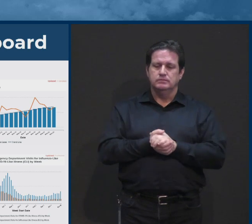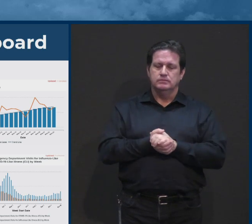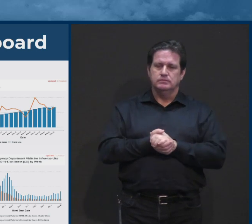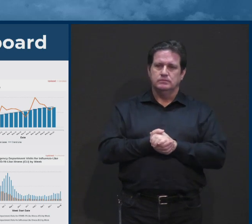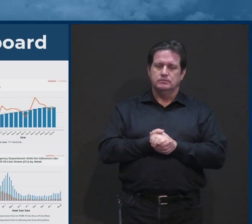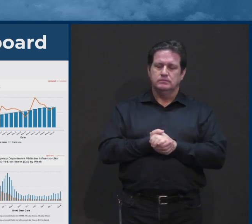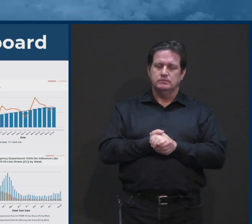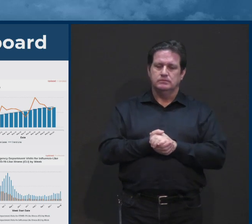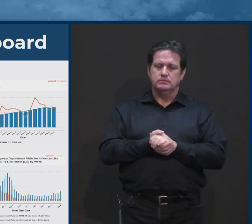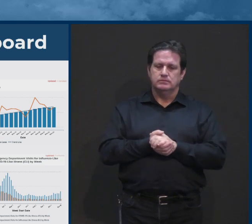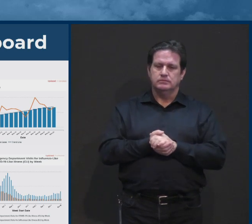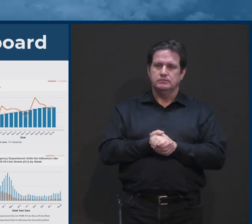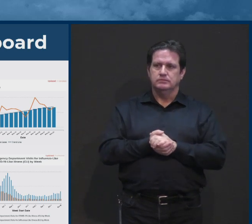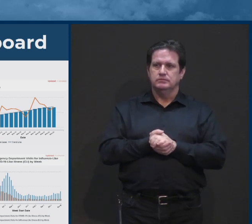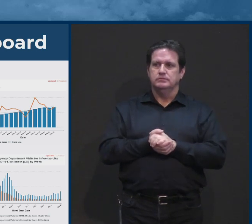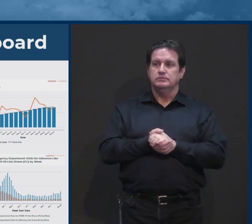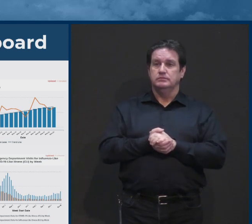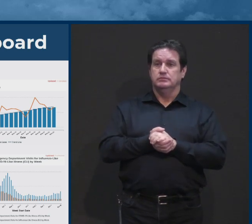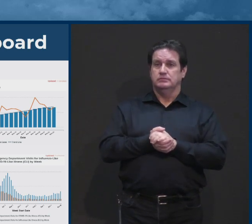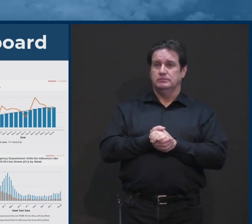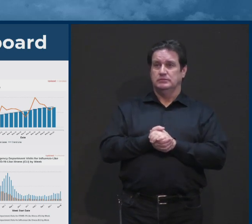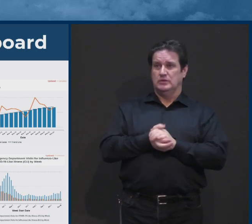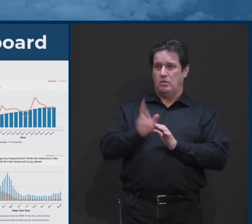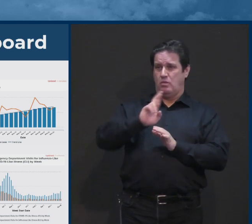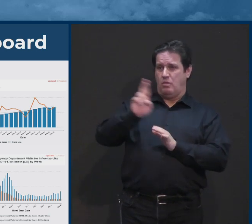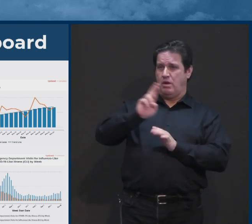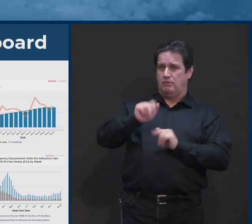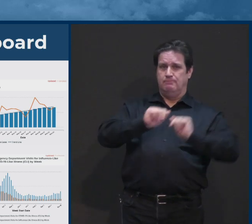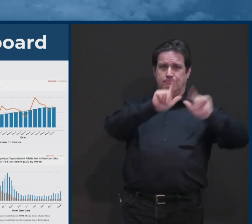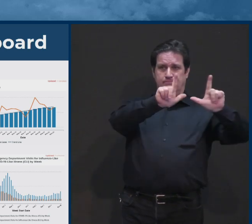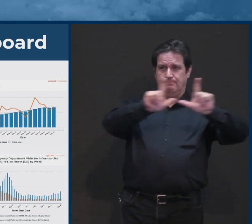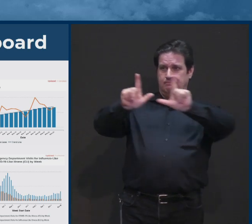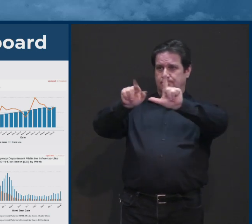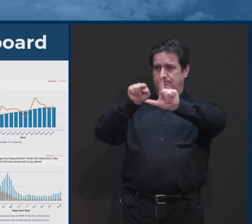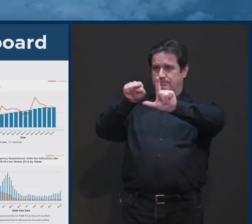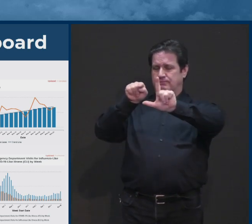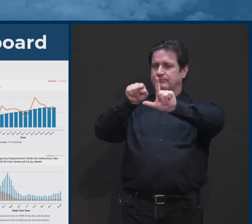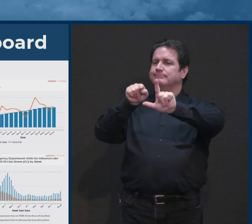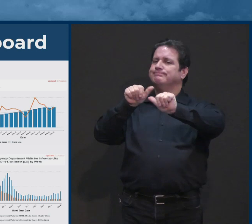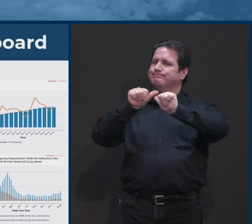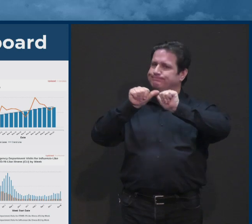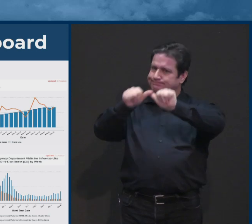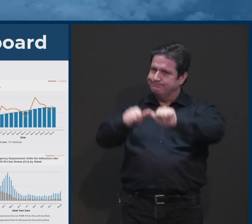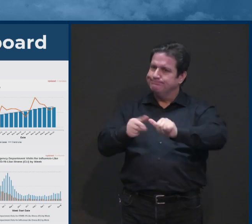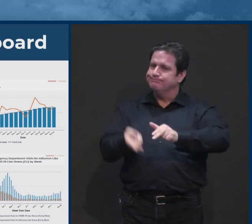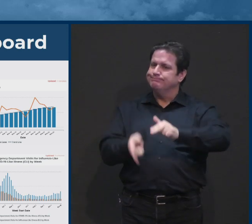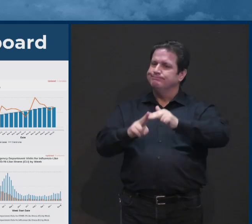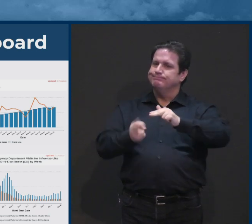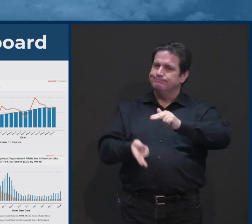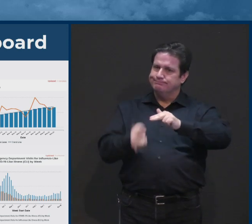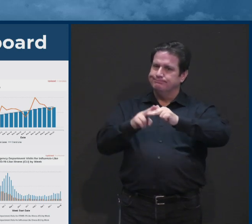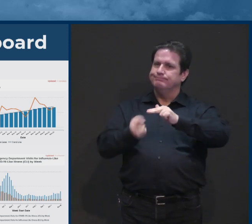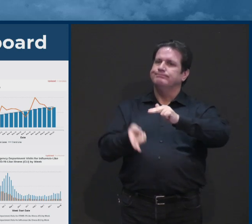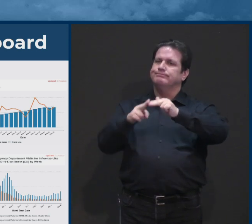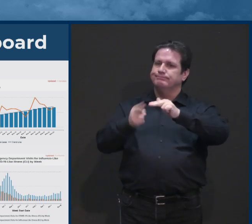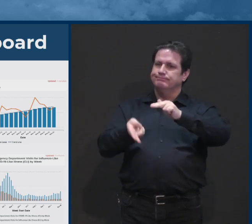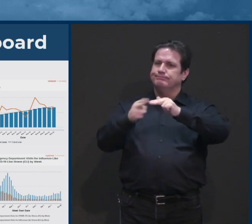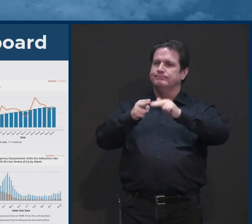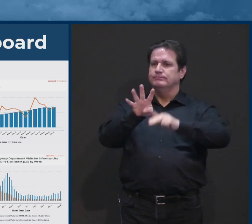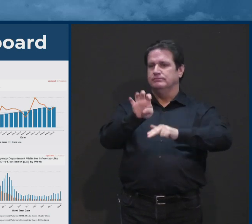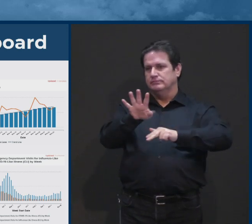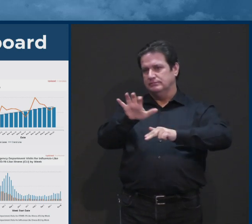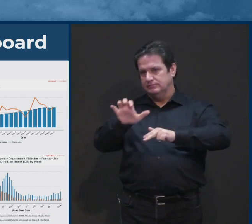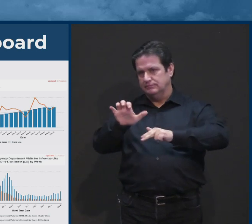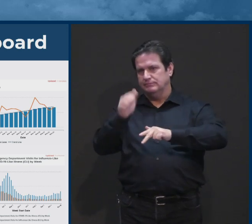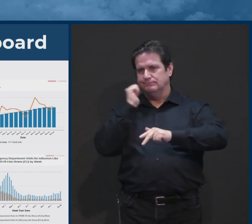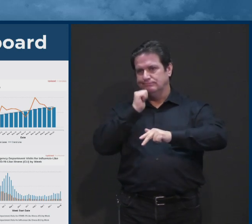there on the far right, again, continuing to rise in the 400 to 500 range.